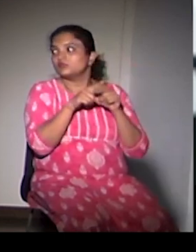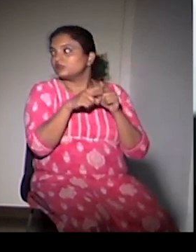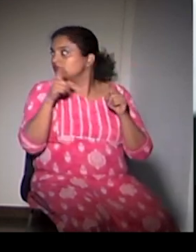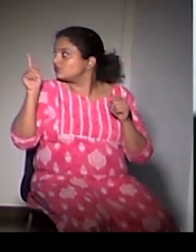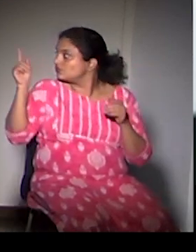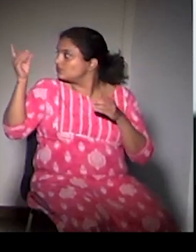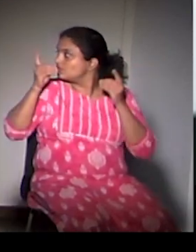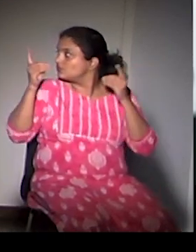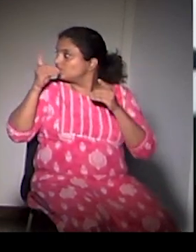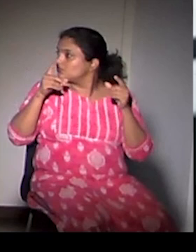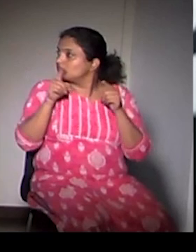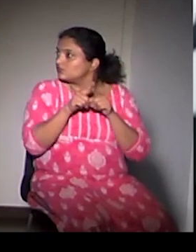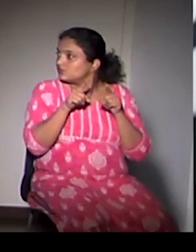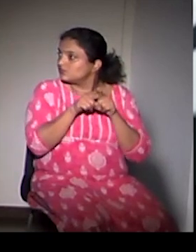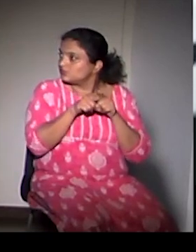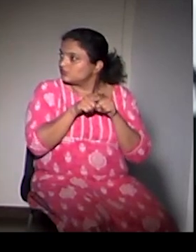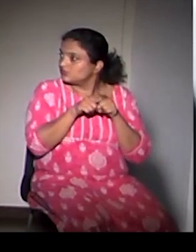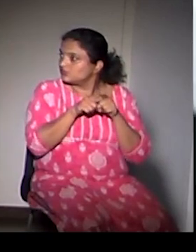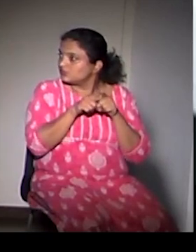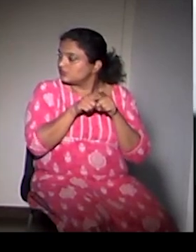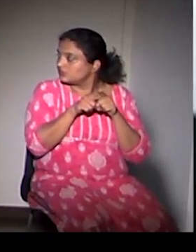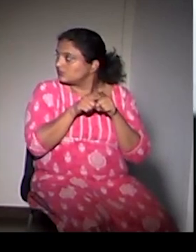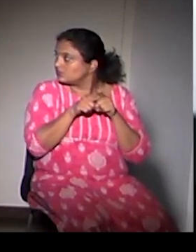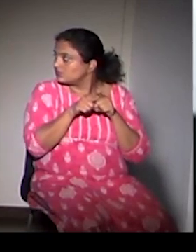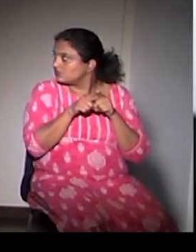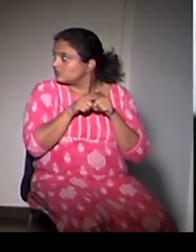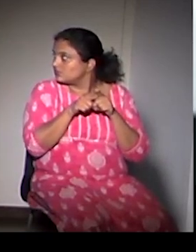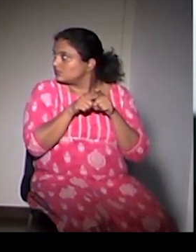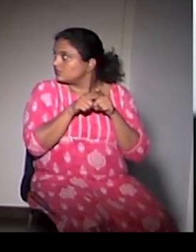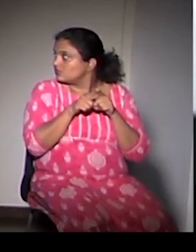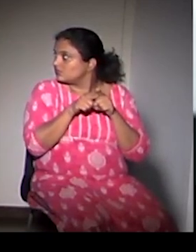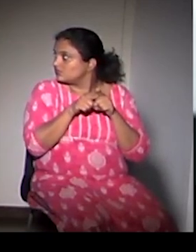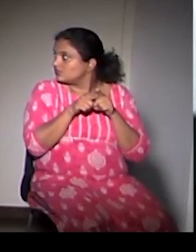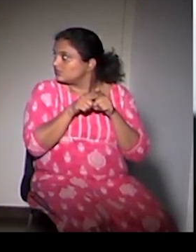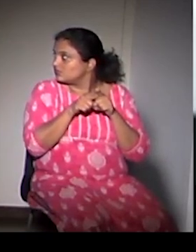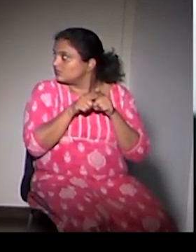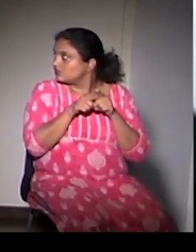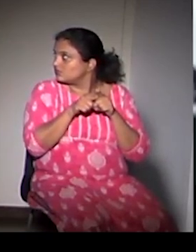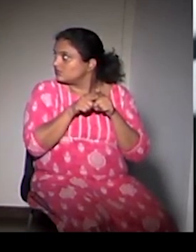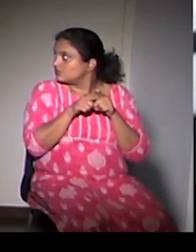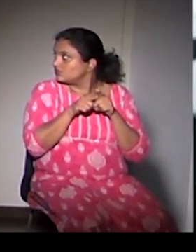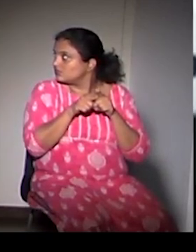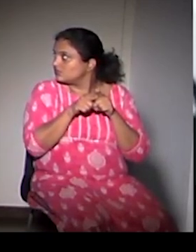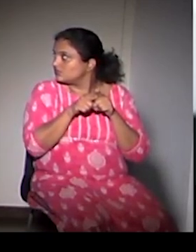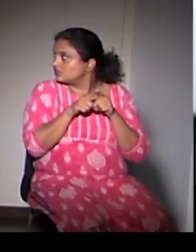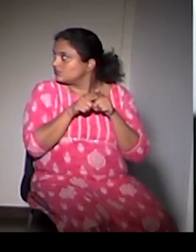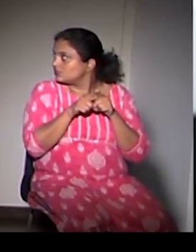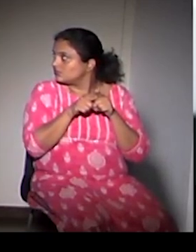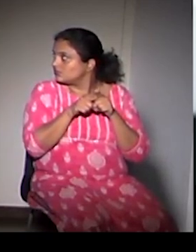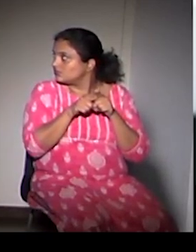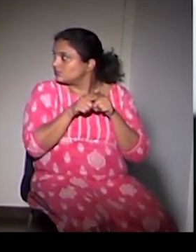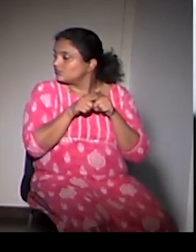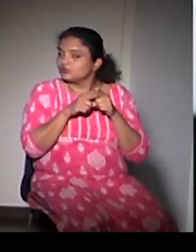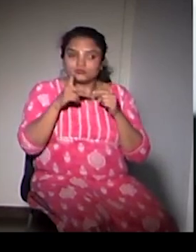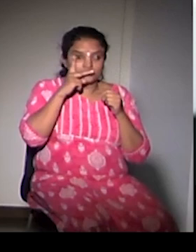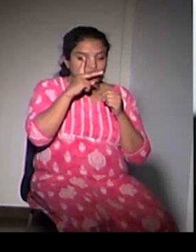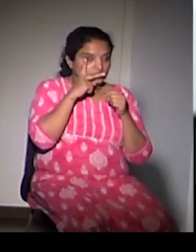designs are obviously quite Mughal, and other design, Mughal influenced at least,